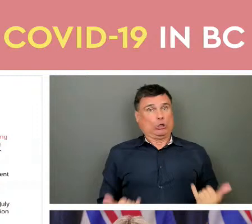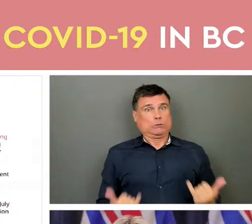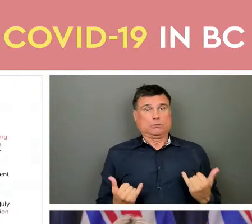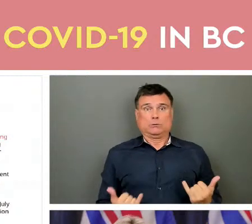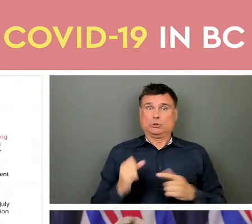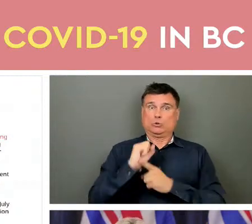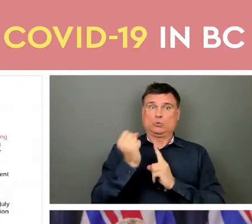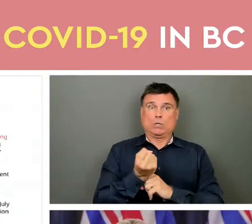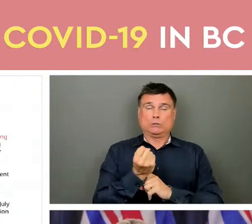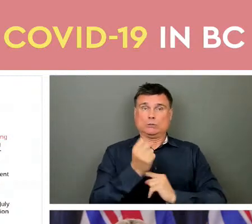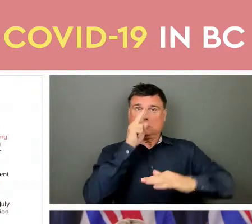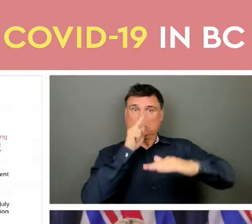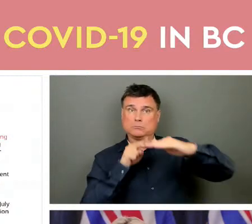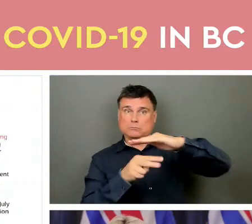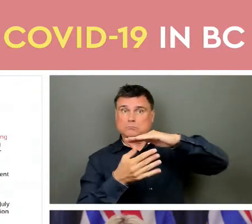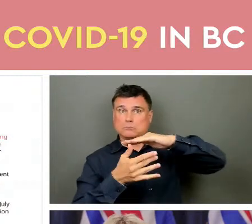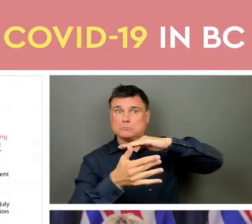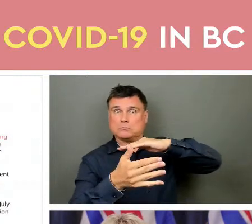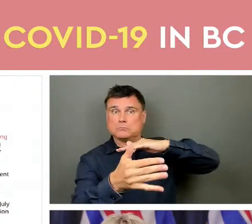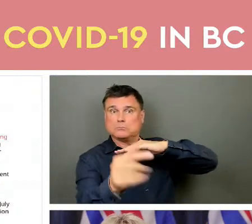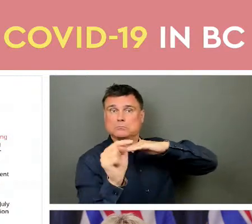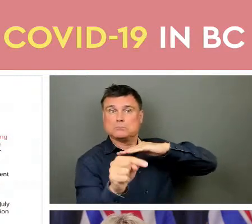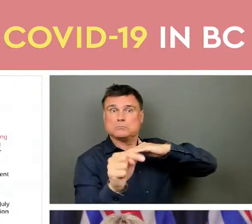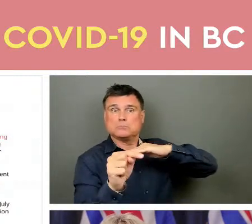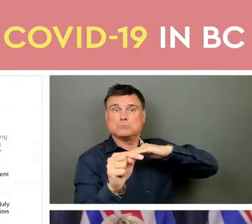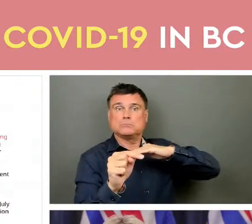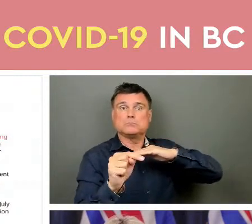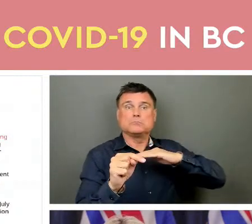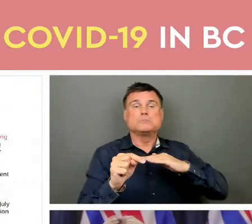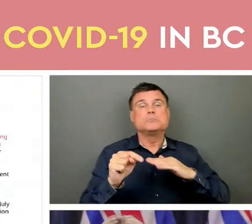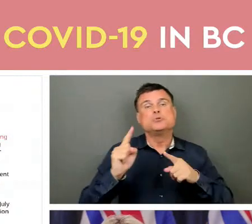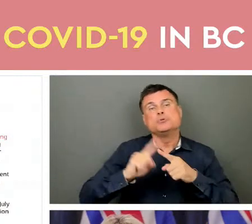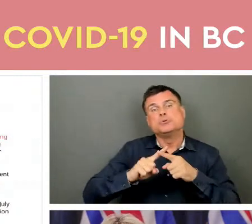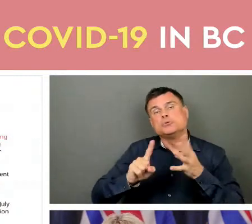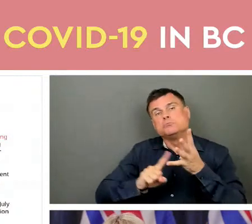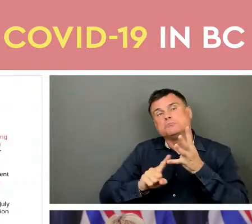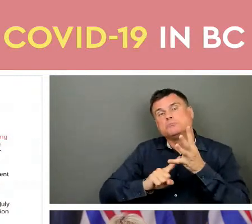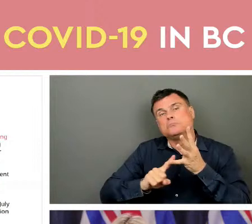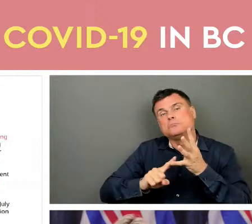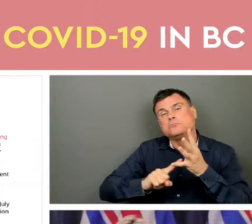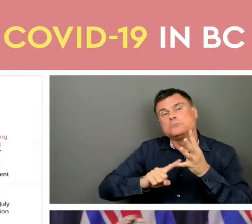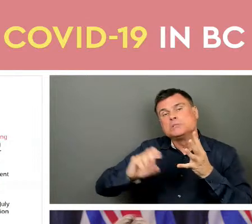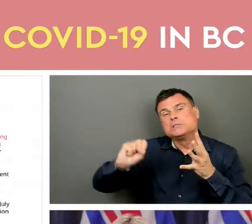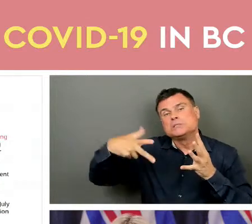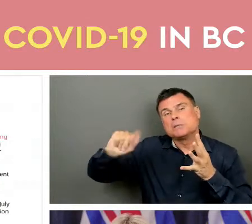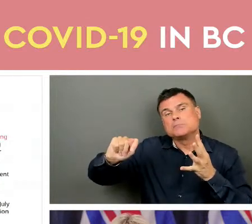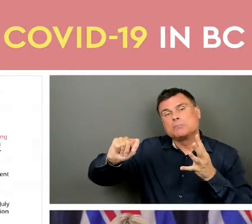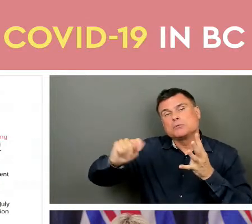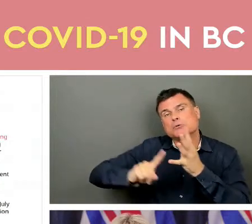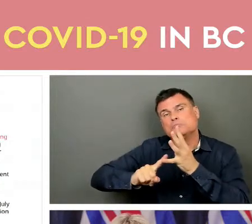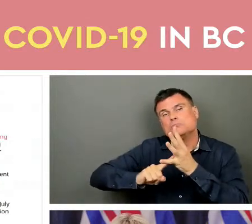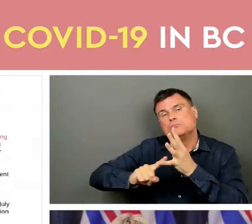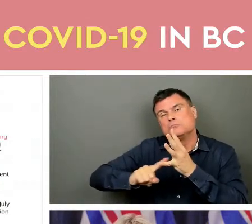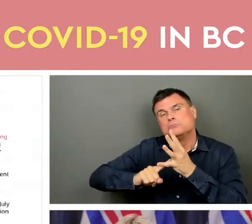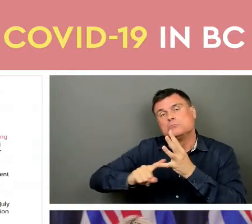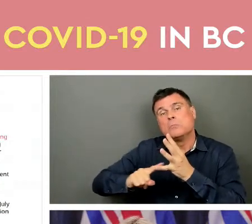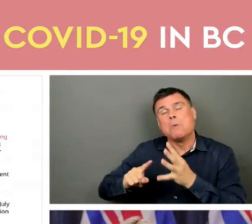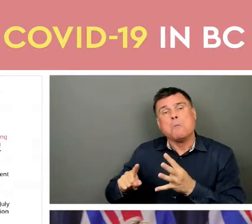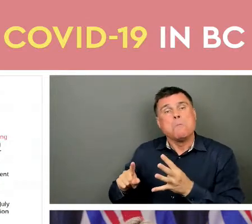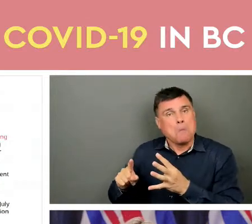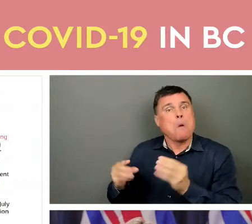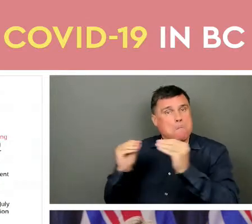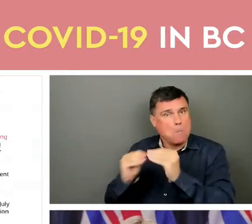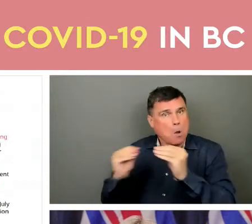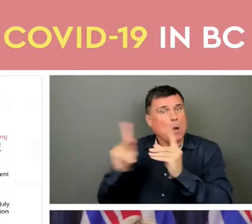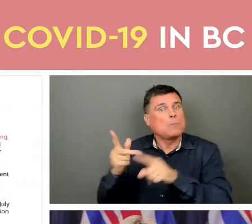the next by the end of September. Recognizing that we have increasing immunization rates, we have a